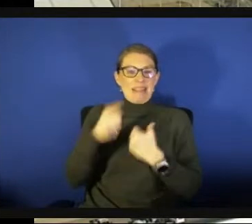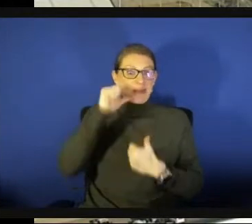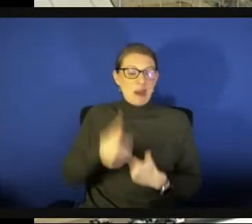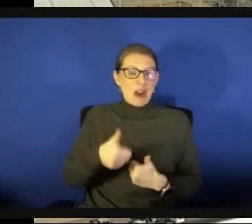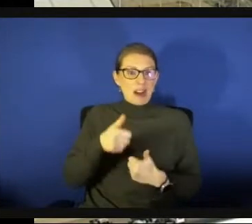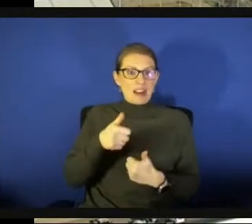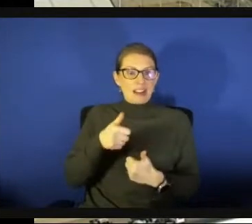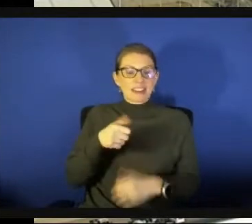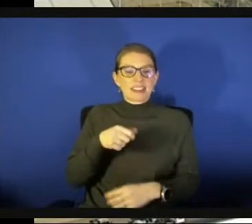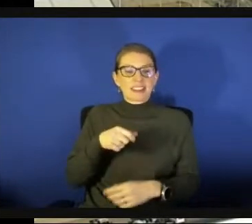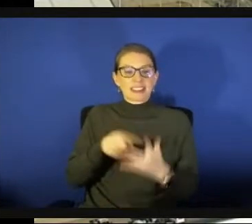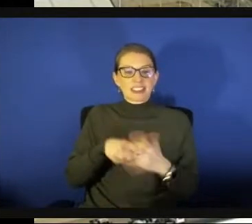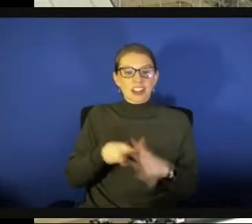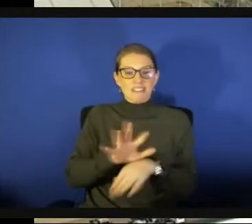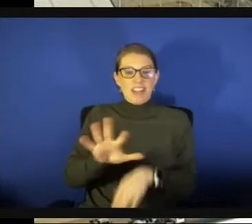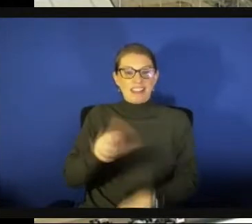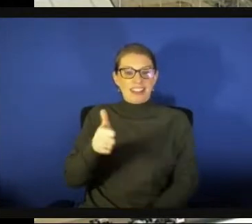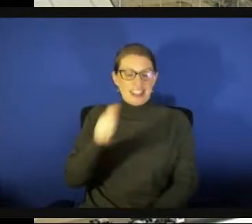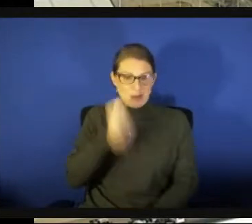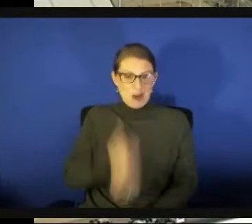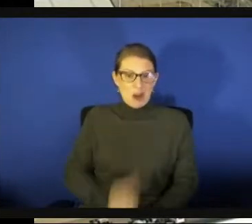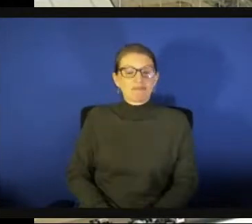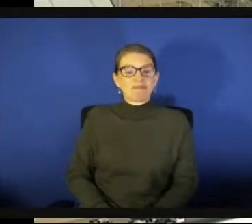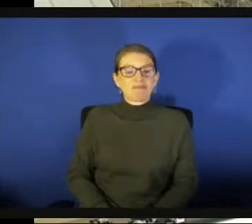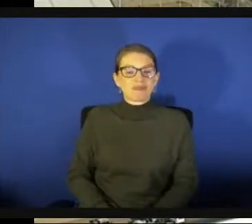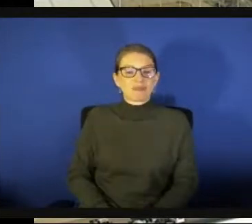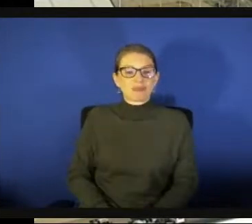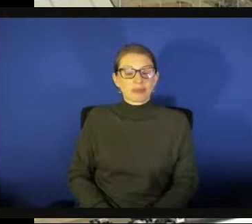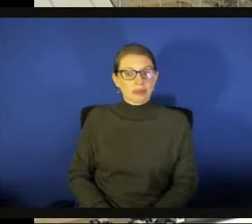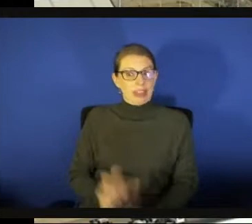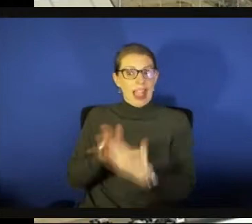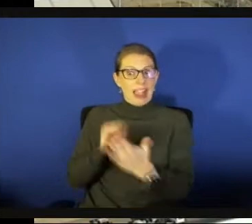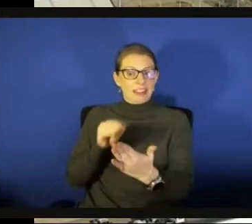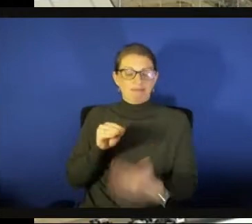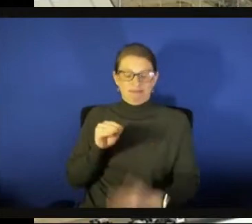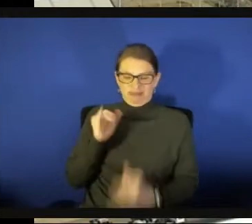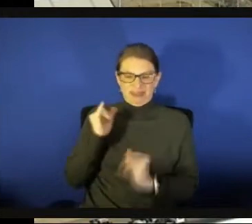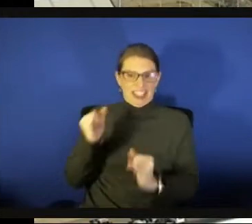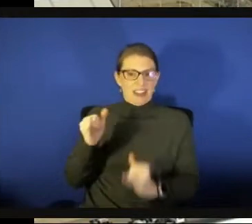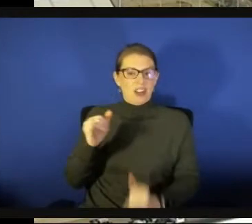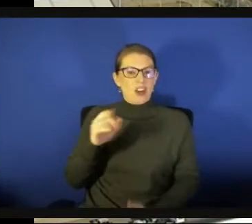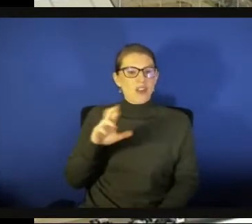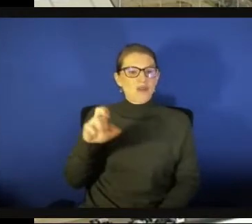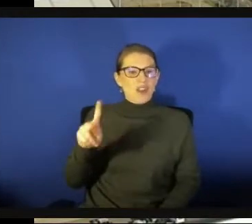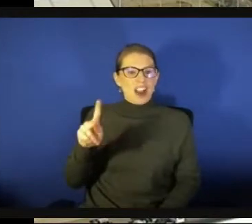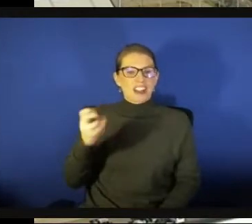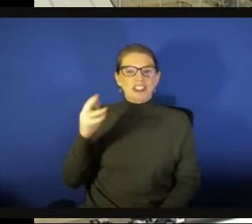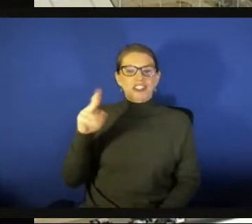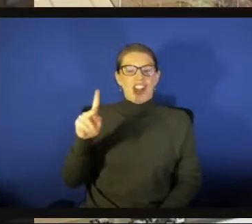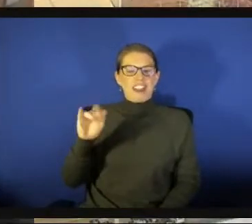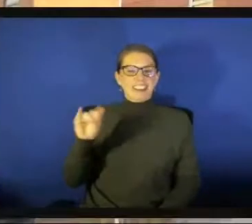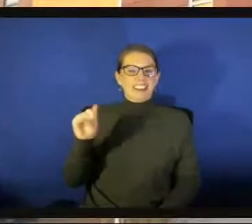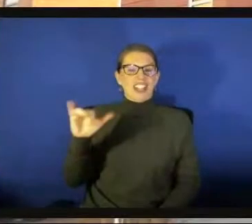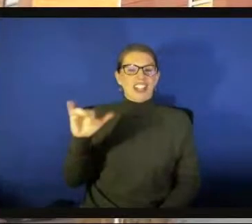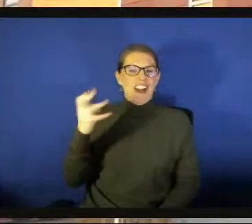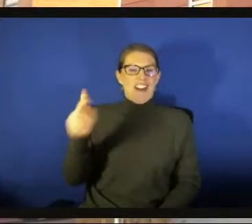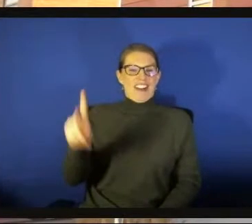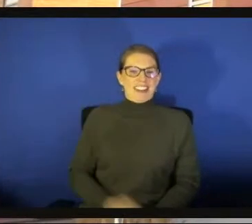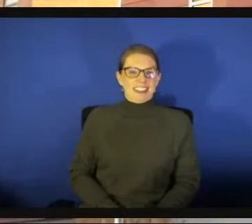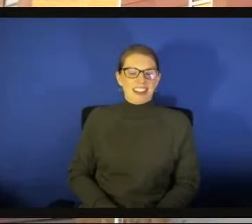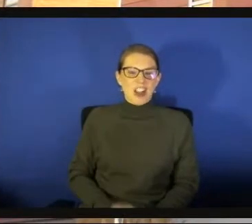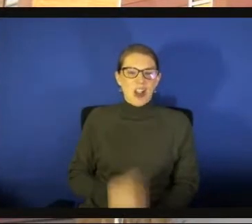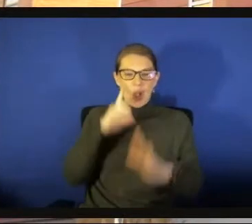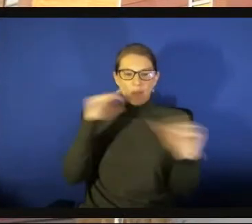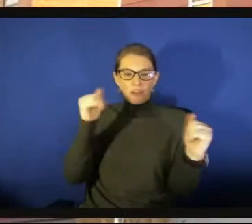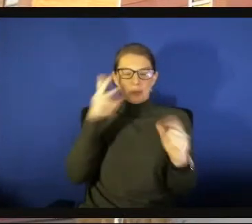that is tip-off time. So yes, I echo that. Rock Chalk Jayhawk, and good luck to them. Hopefully we'll be celebrating on Monday.